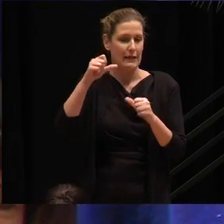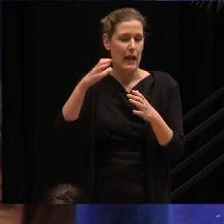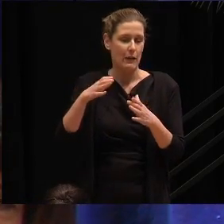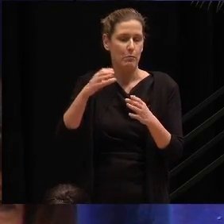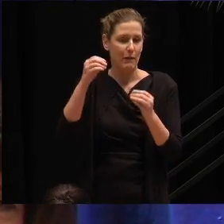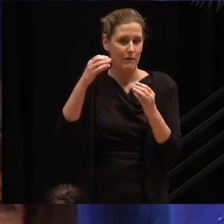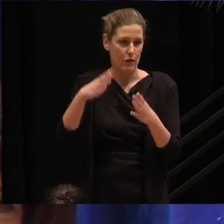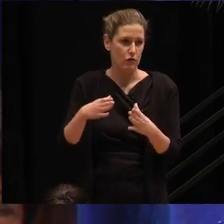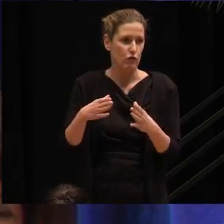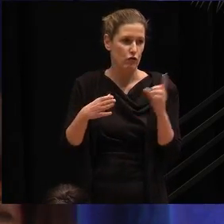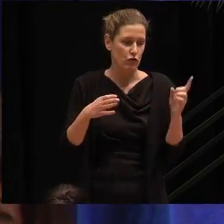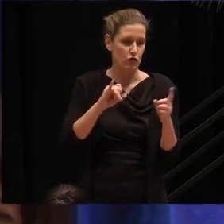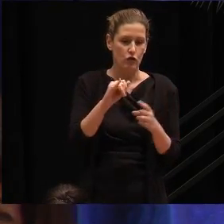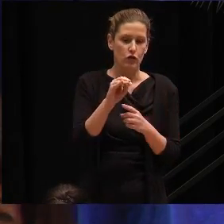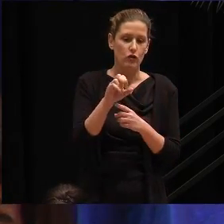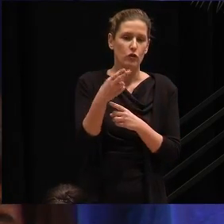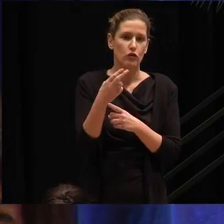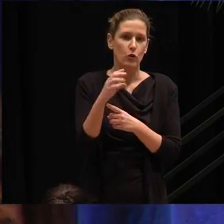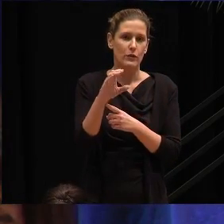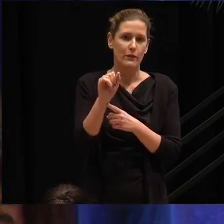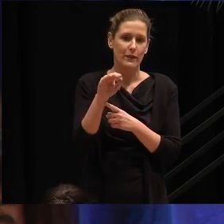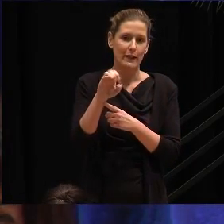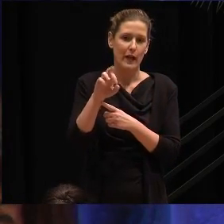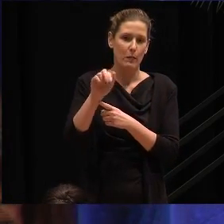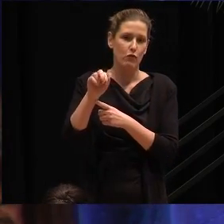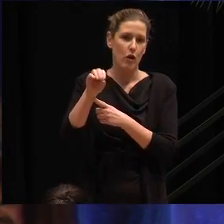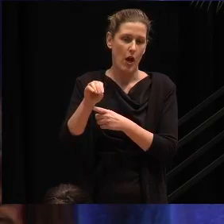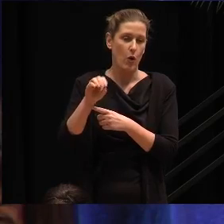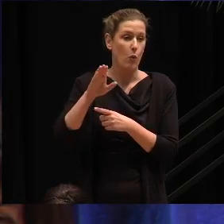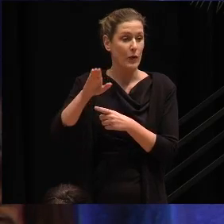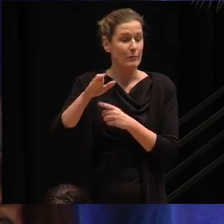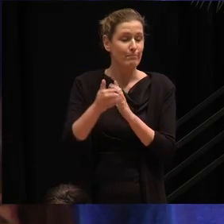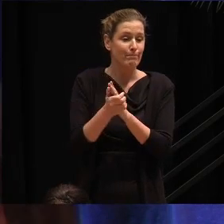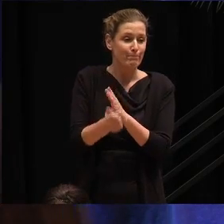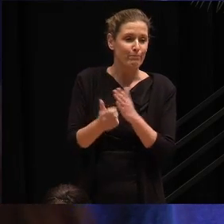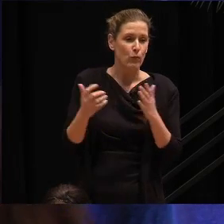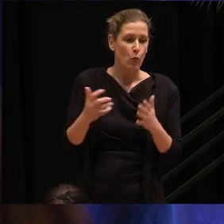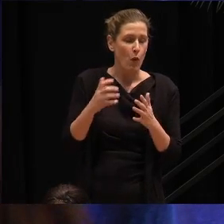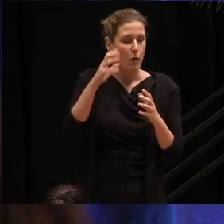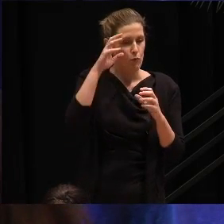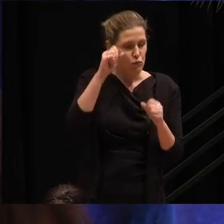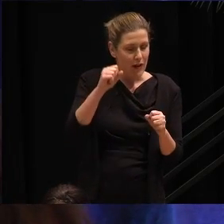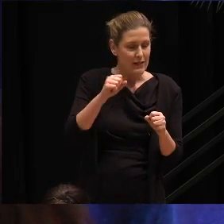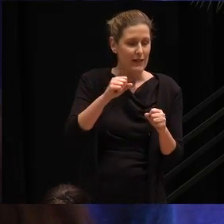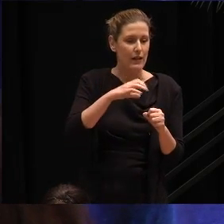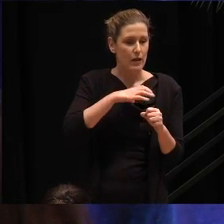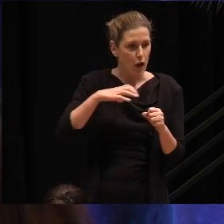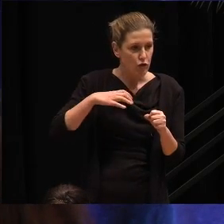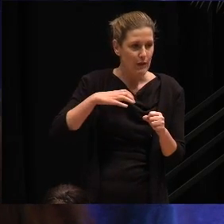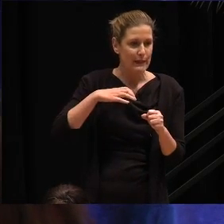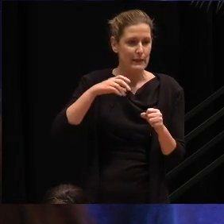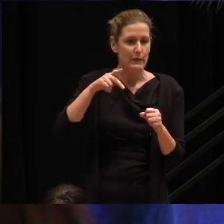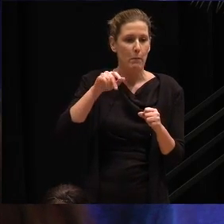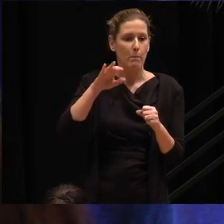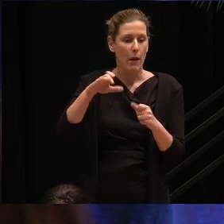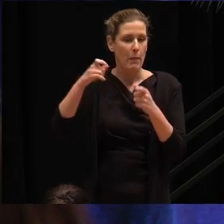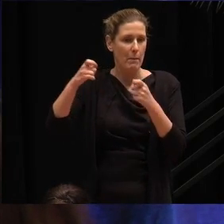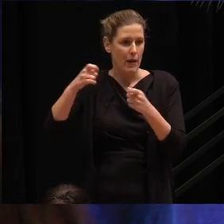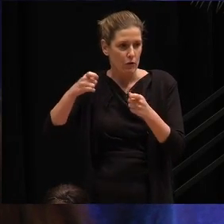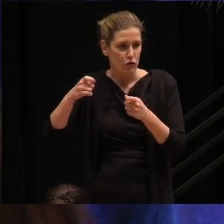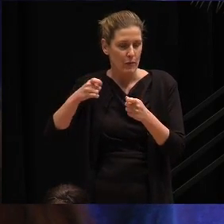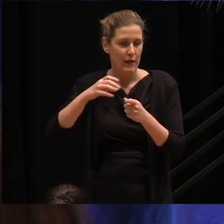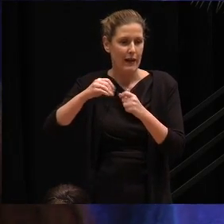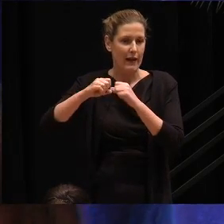professor Joseph Cammarano. His areas of expertise include the presidency, Congress, public management,